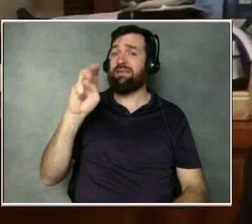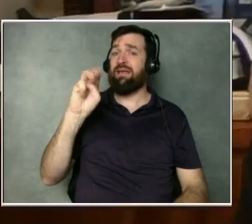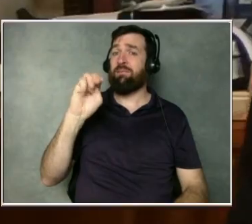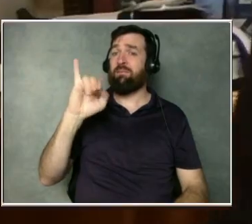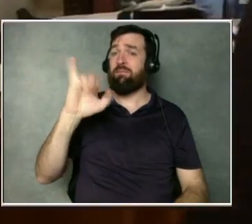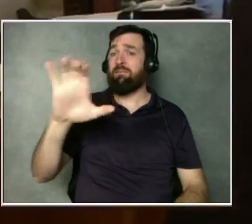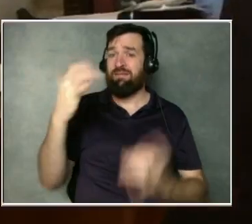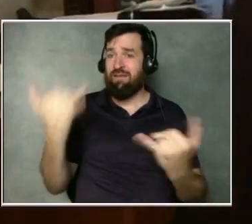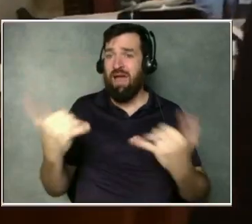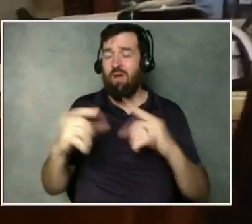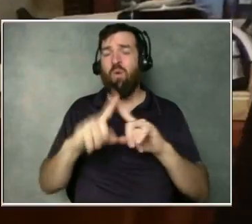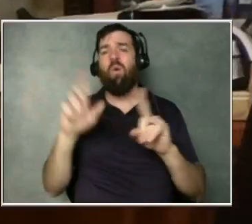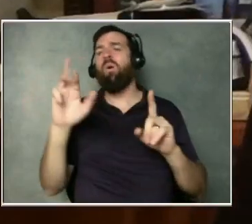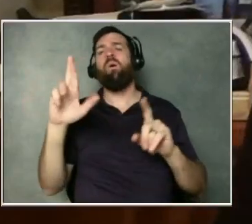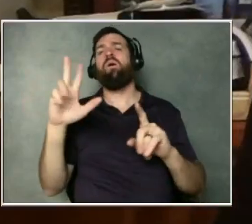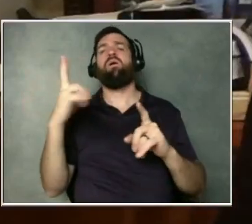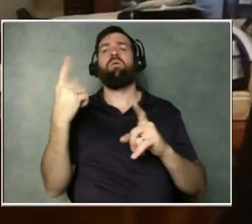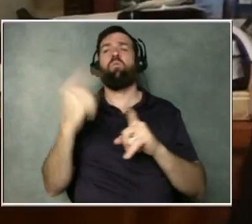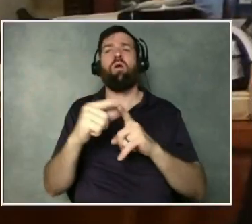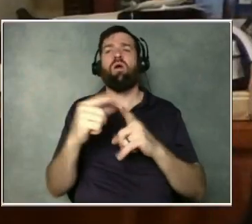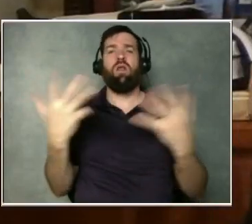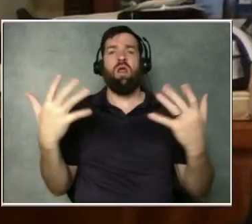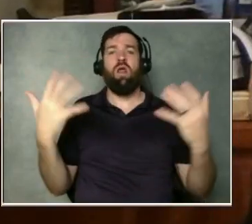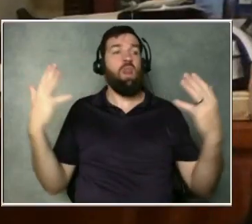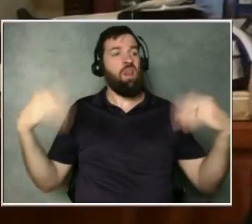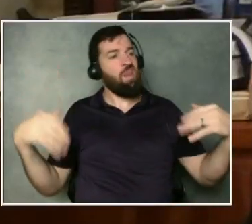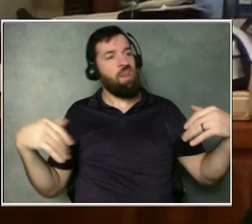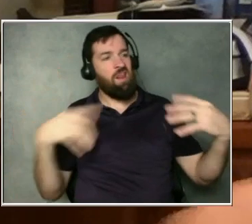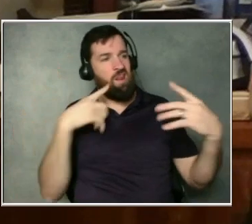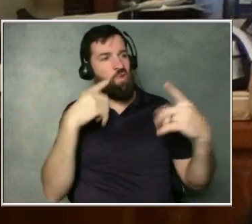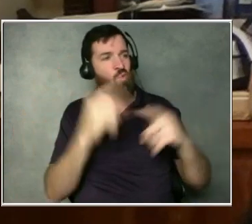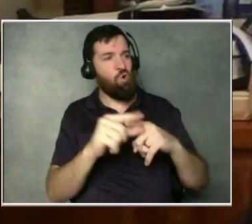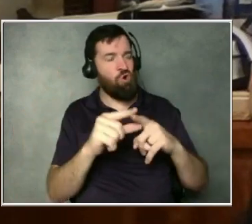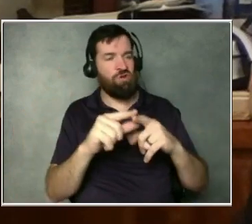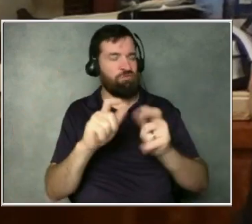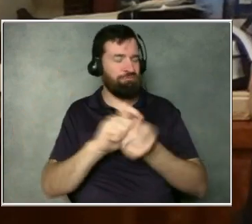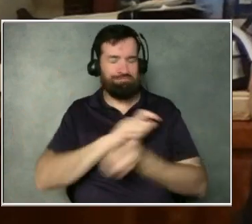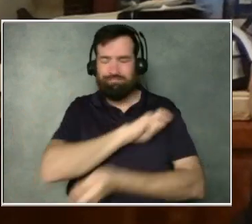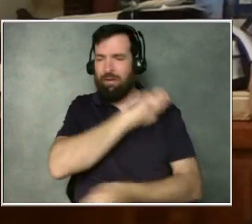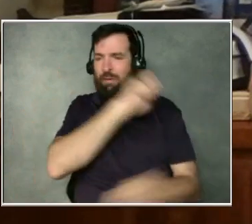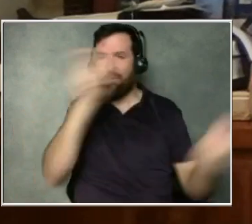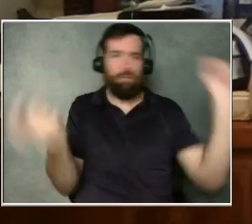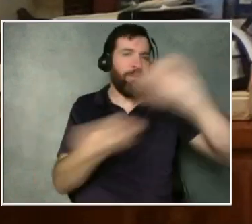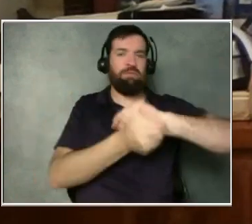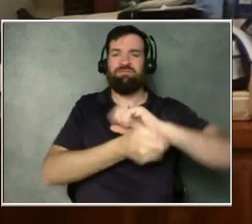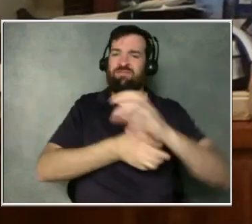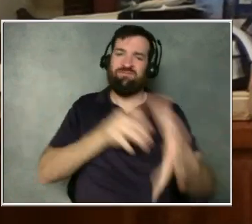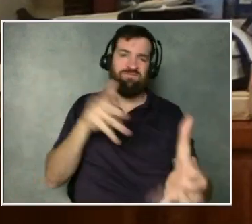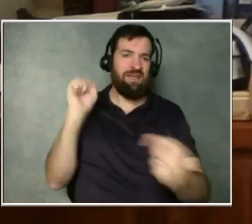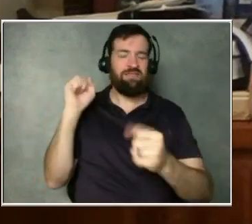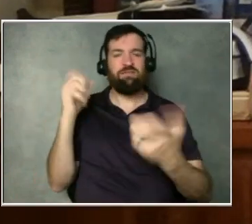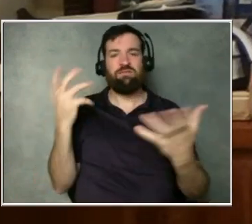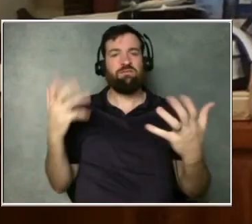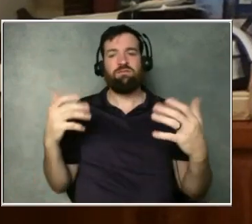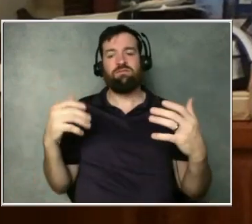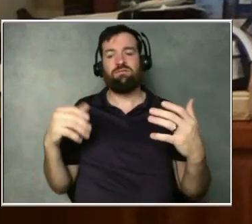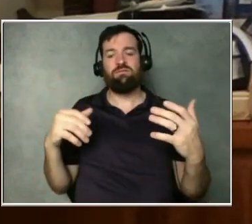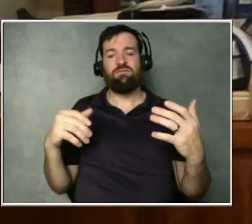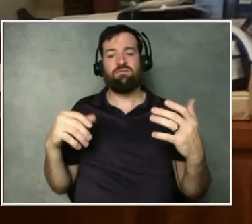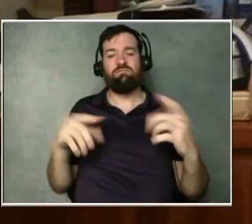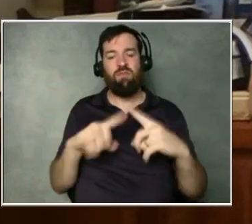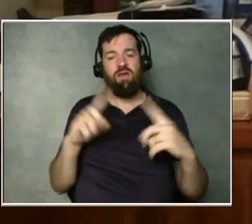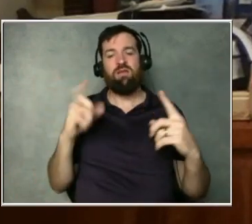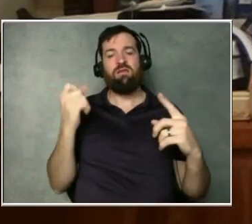we haven't really invented a word for something that changes so rapidly like this. I think it's fair to say, though, that we